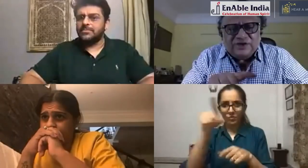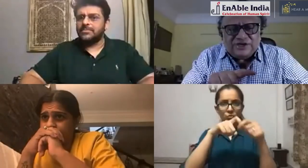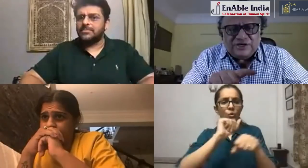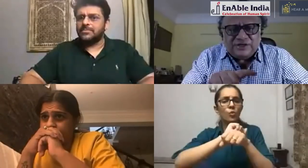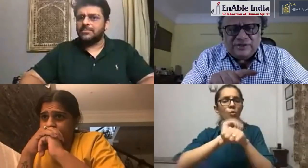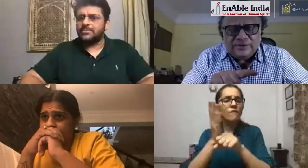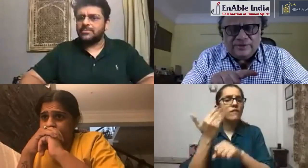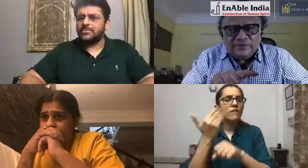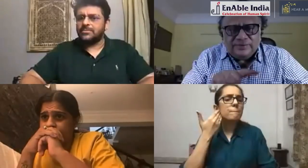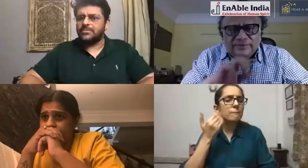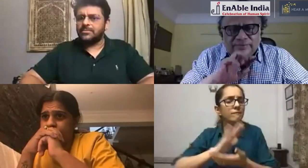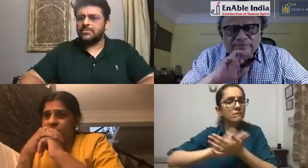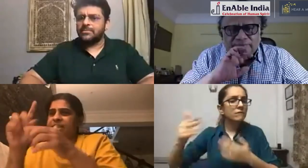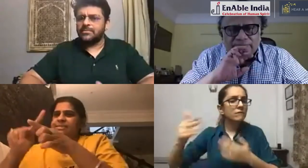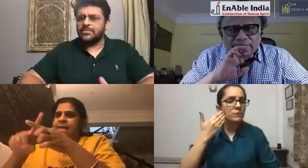COVID finish?